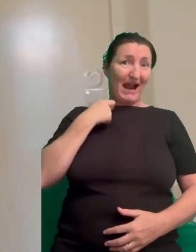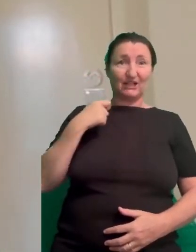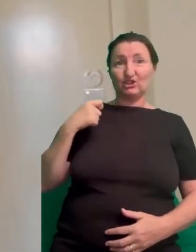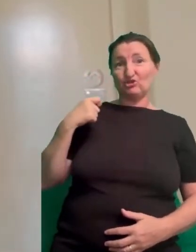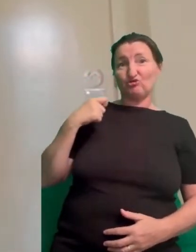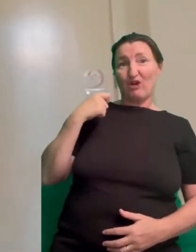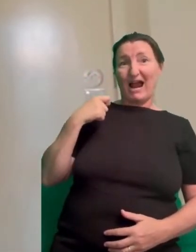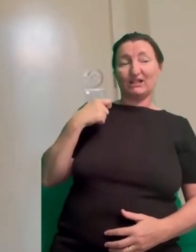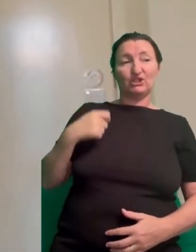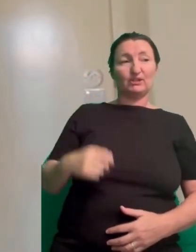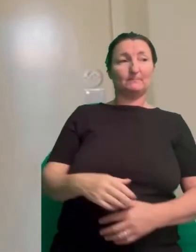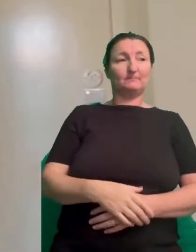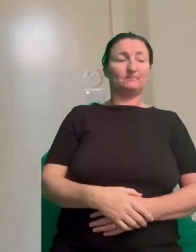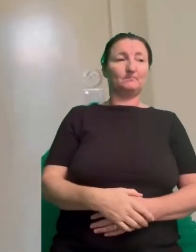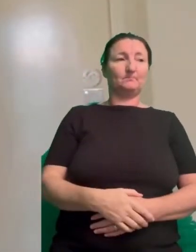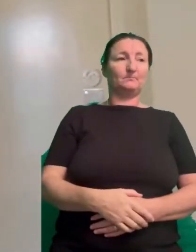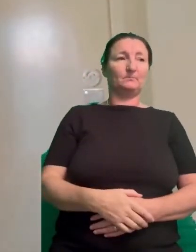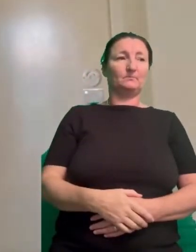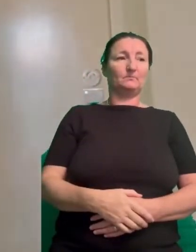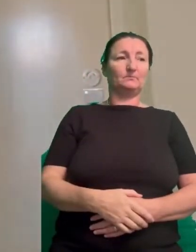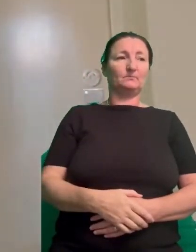I can pick up things.